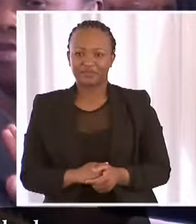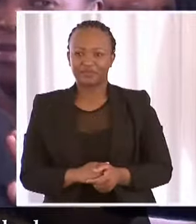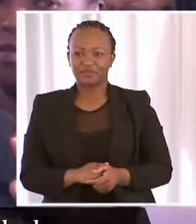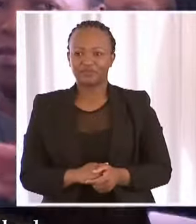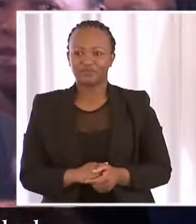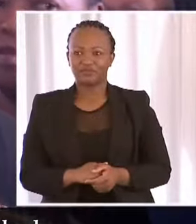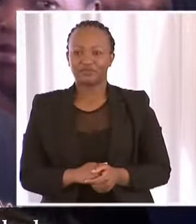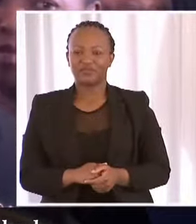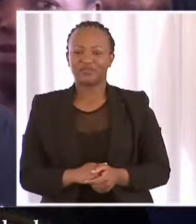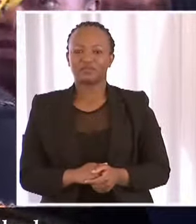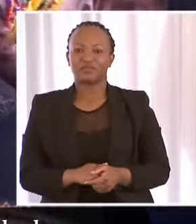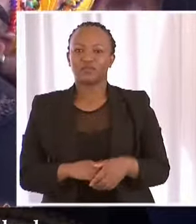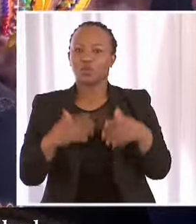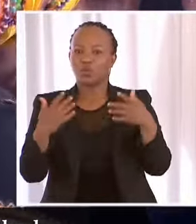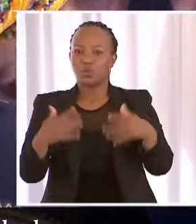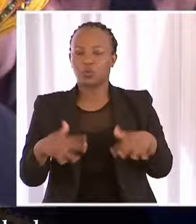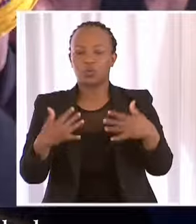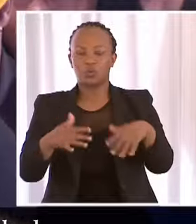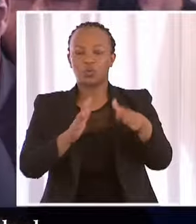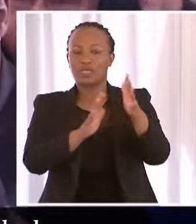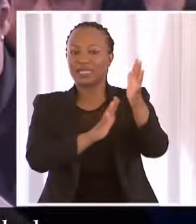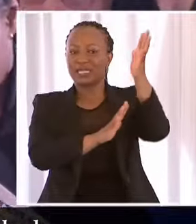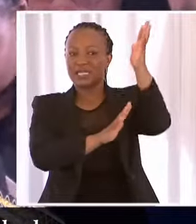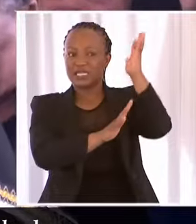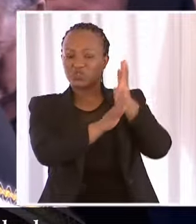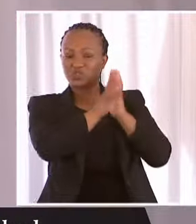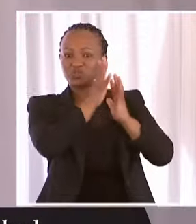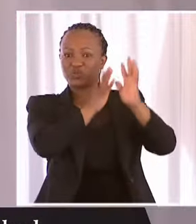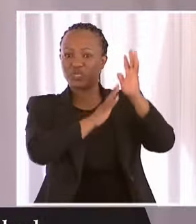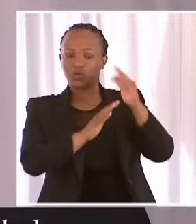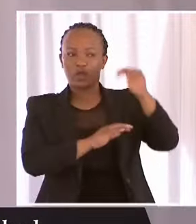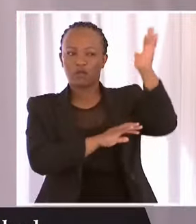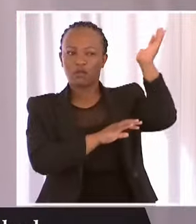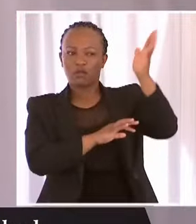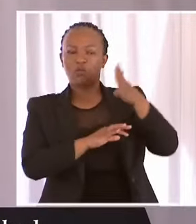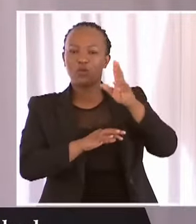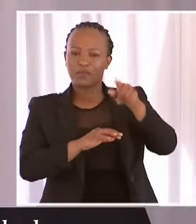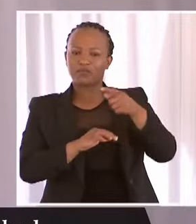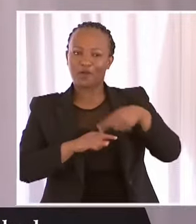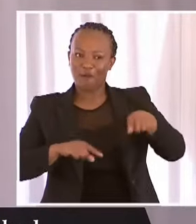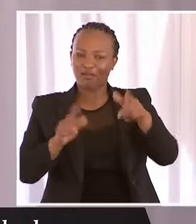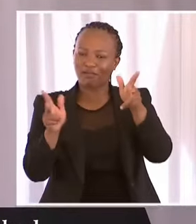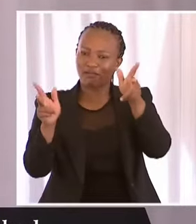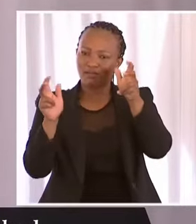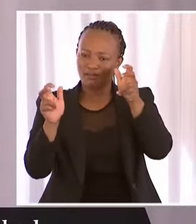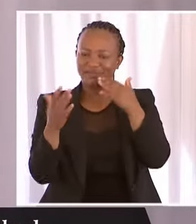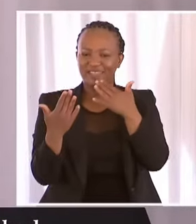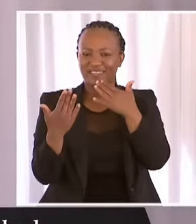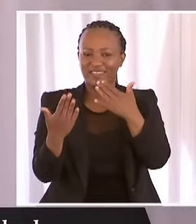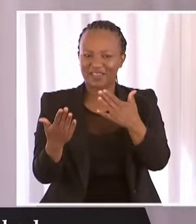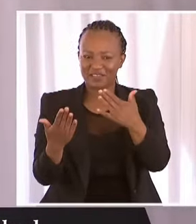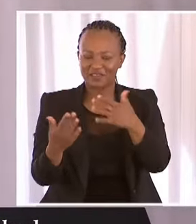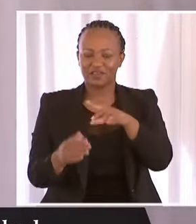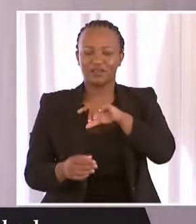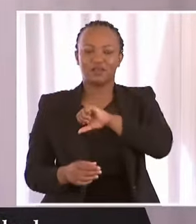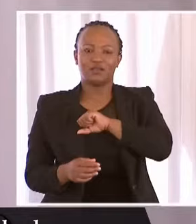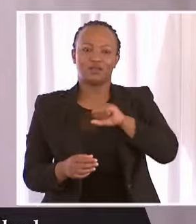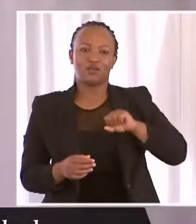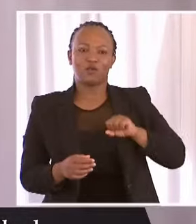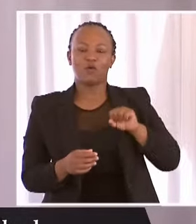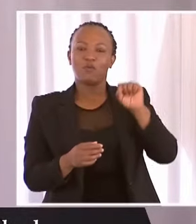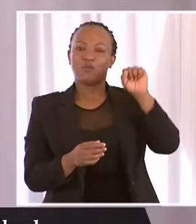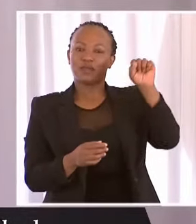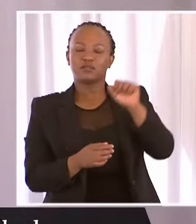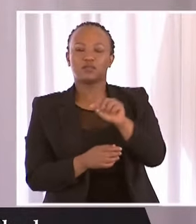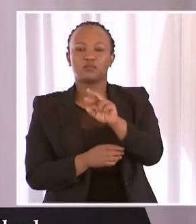full of history and a richness that we all need to listen to. Thank you, Comrade Ronnie. Okay, before I sit down and hand over to